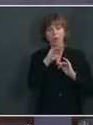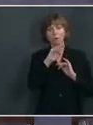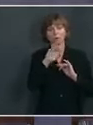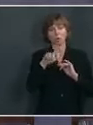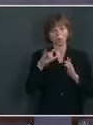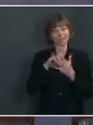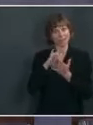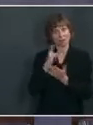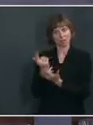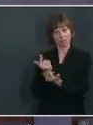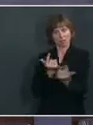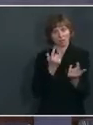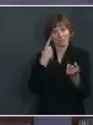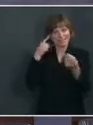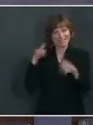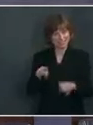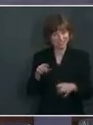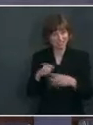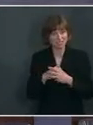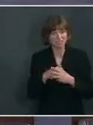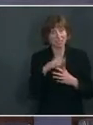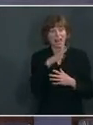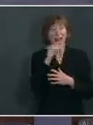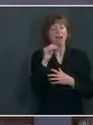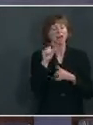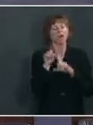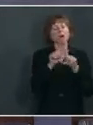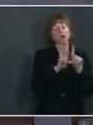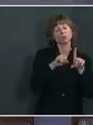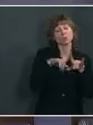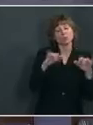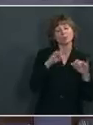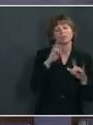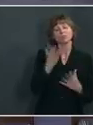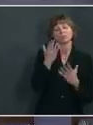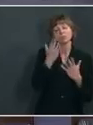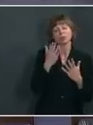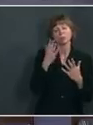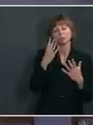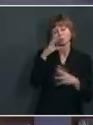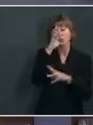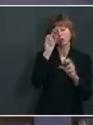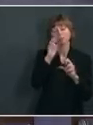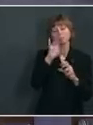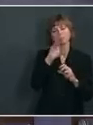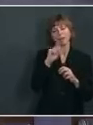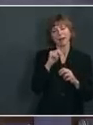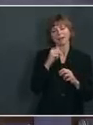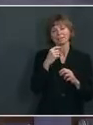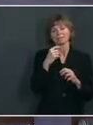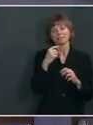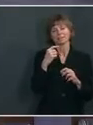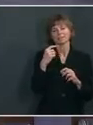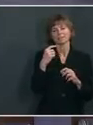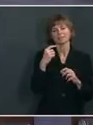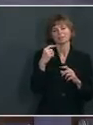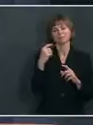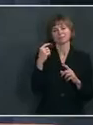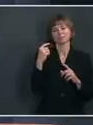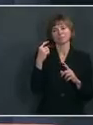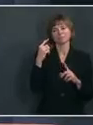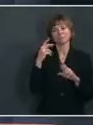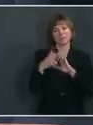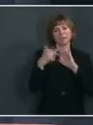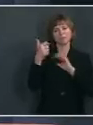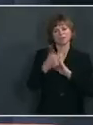consensus and unity? And then also, I mean, does it suggest that President Biden sees himself as perhaps a benevolent dictator? Well, Rob, I'm sure